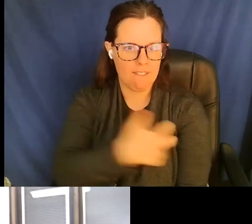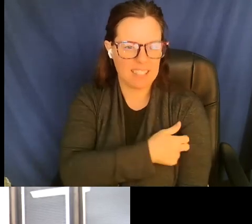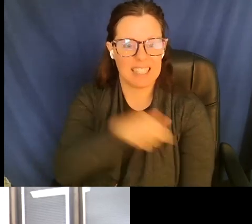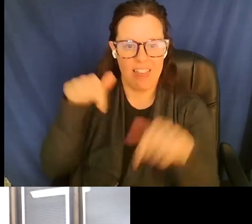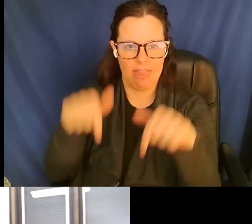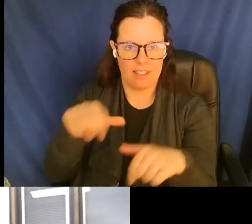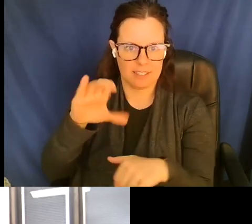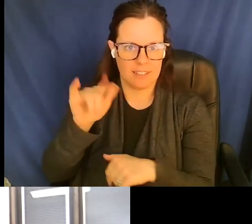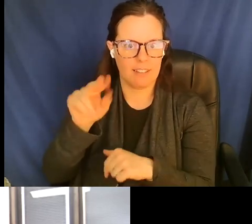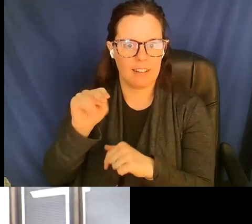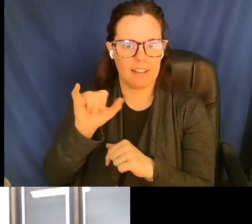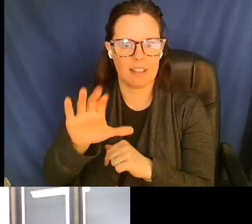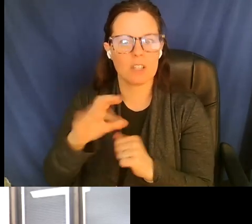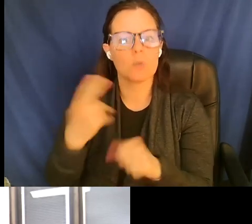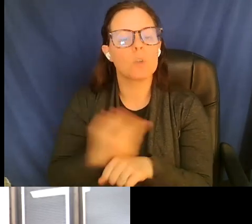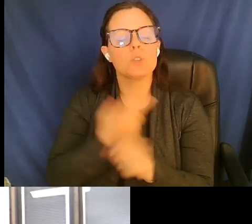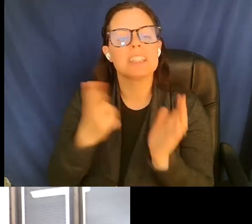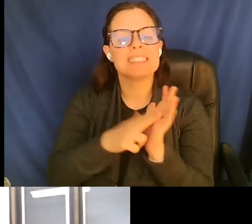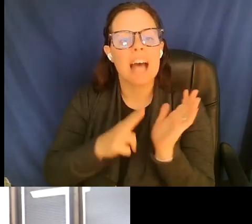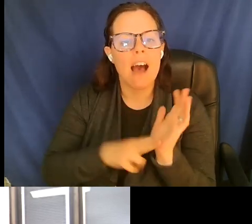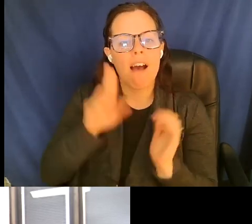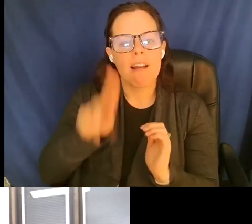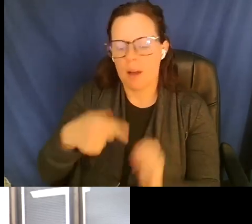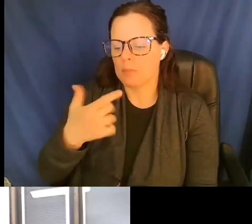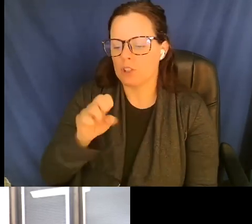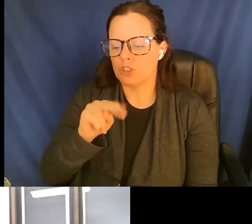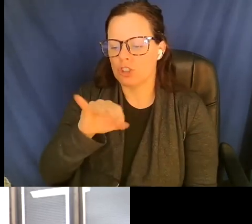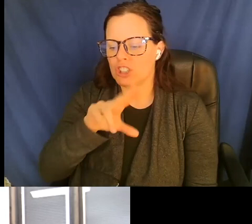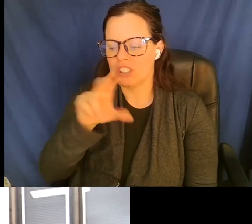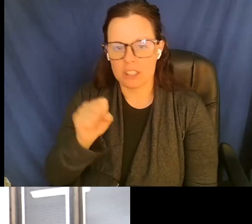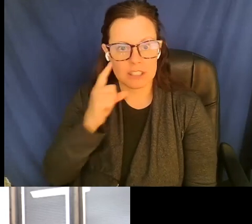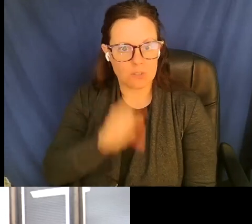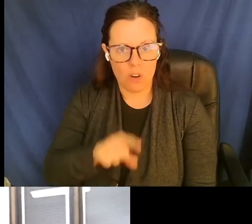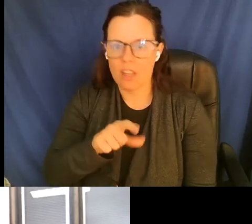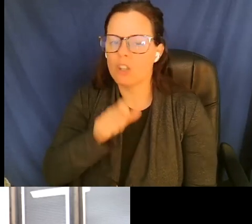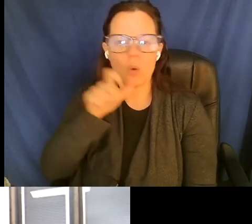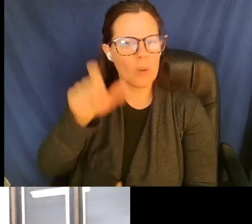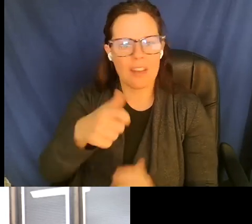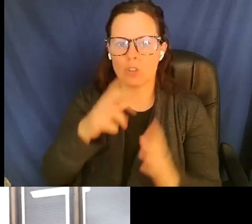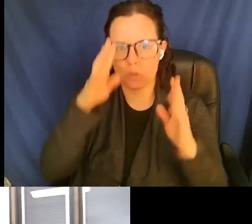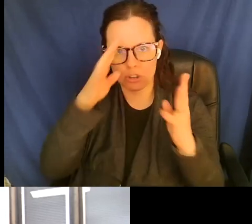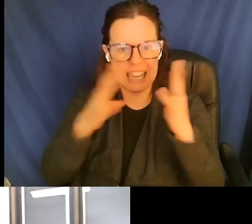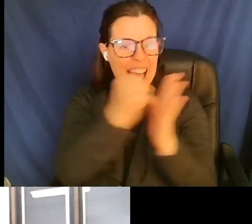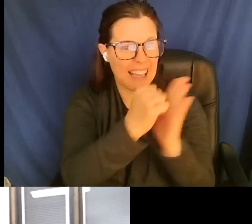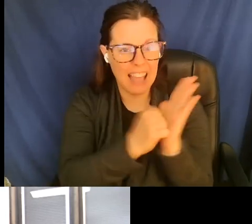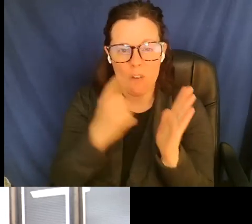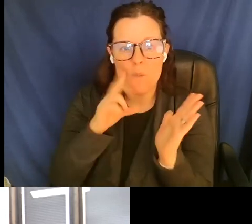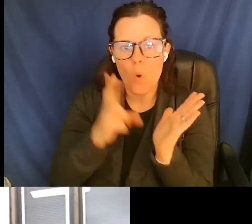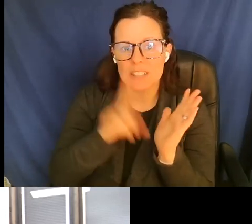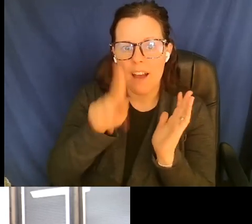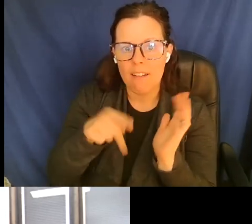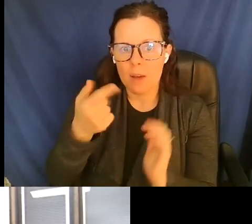We are using Sign Up Genius for the slots. You do not need to sign up for a Sign Up Genius account. For first